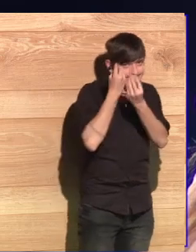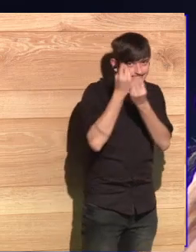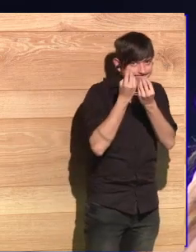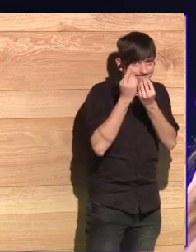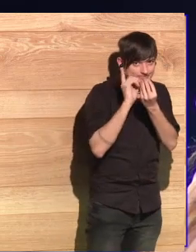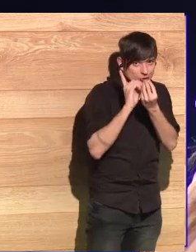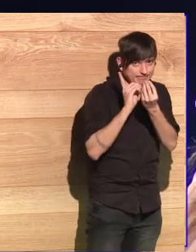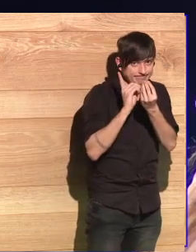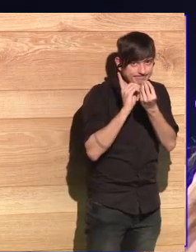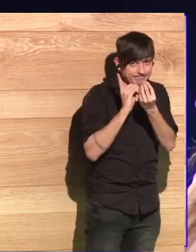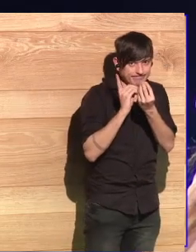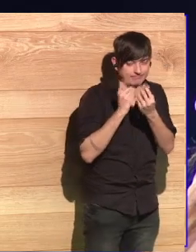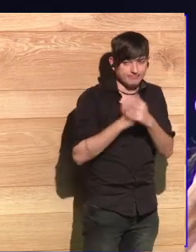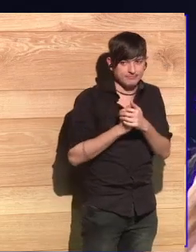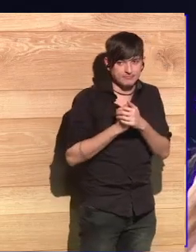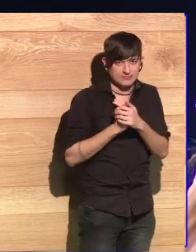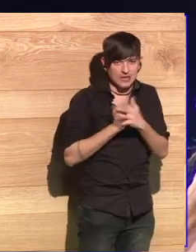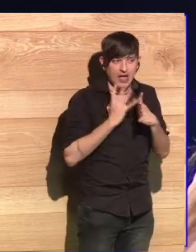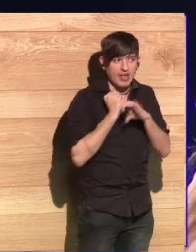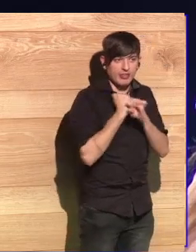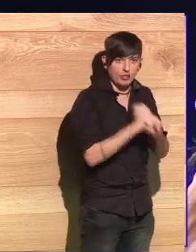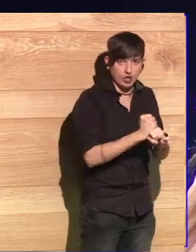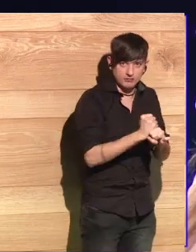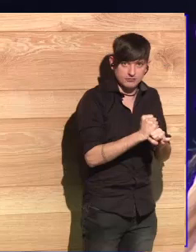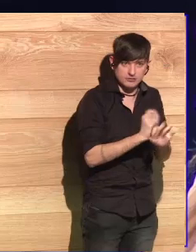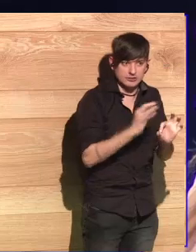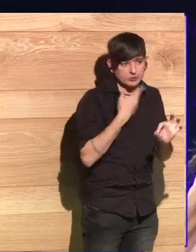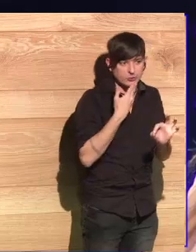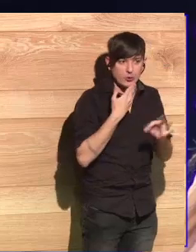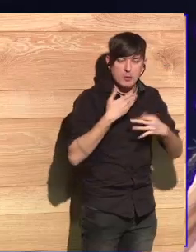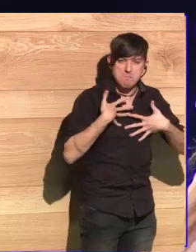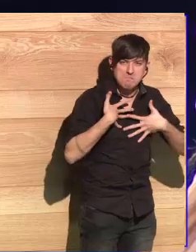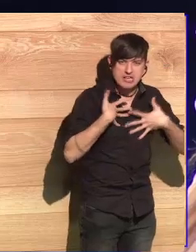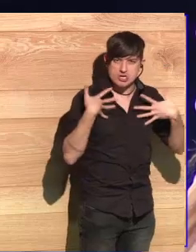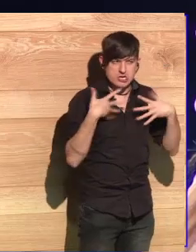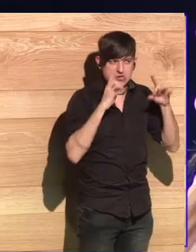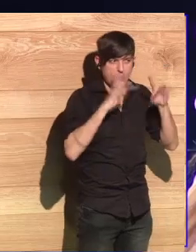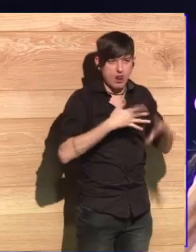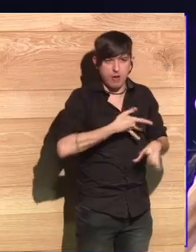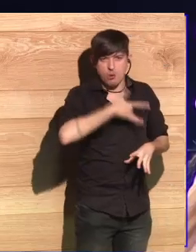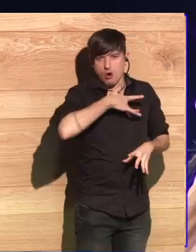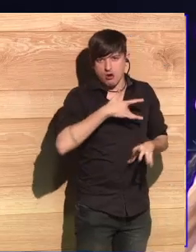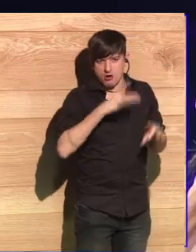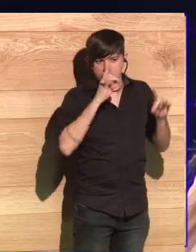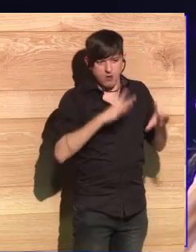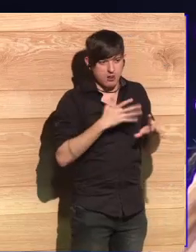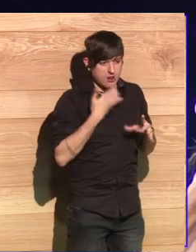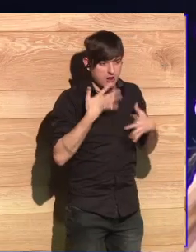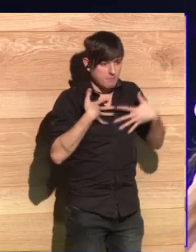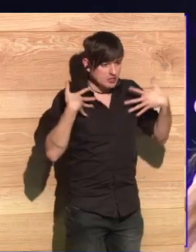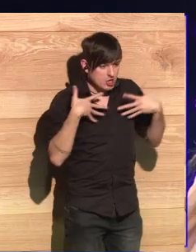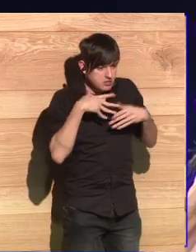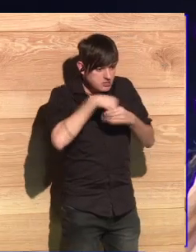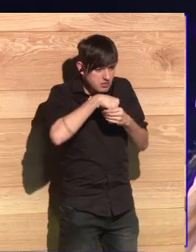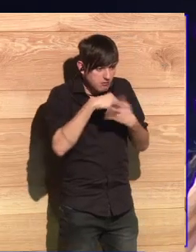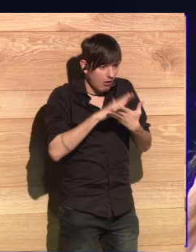in its way, in a certain way, a passion, and you know, even like love, when you're in passion, you cannot seem to find